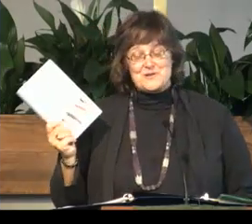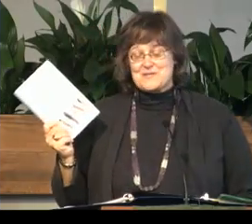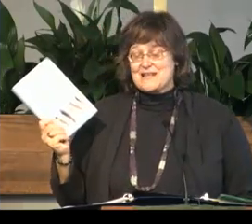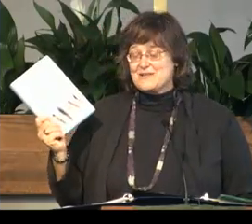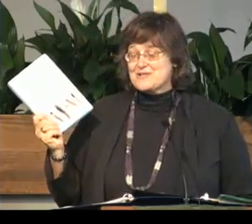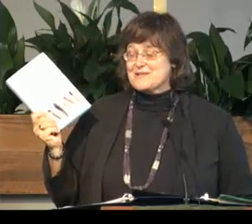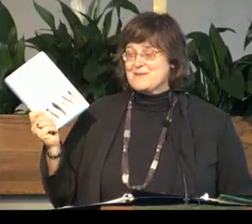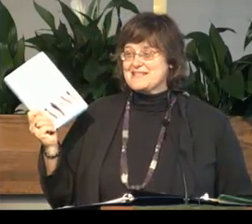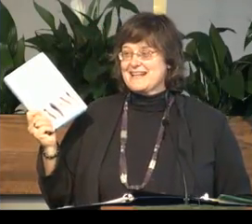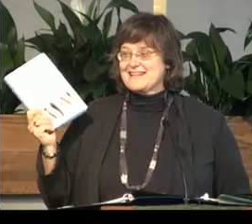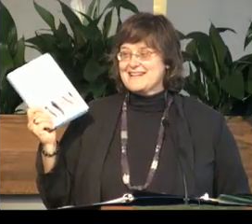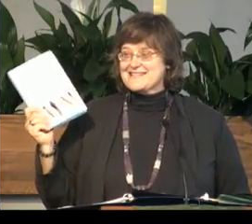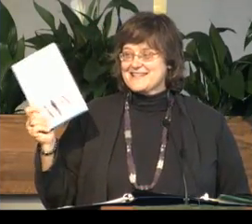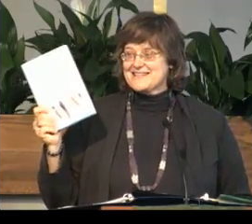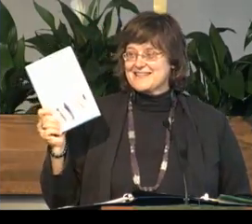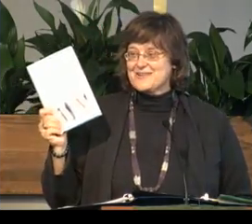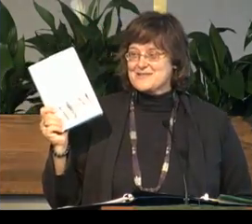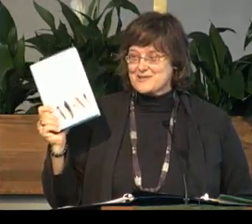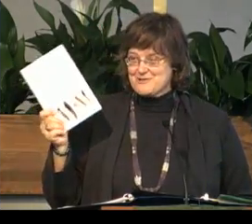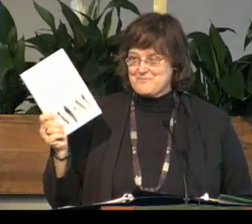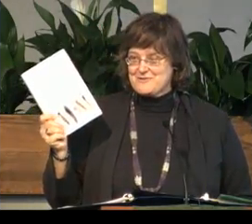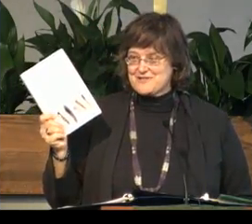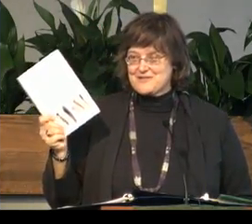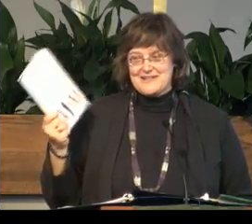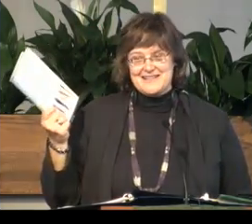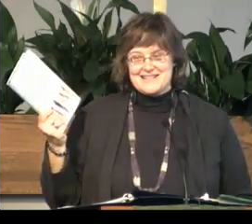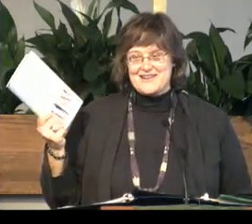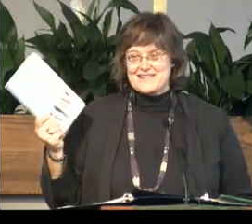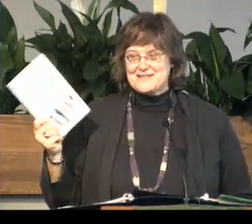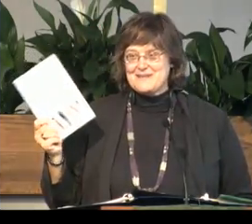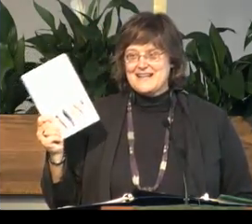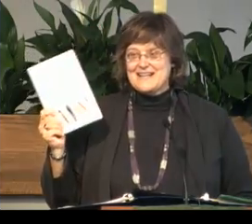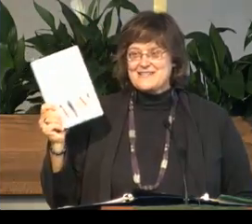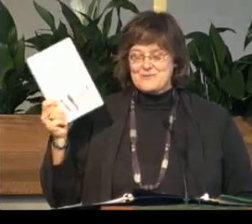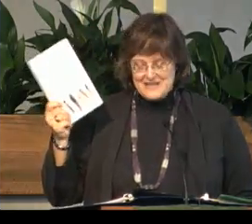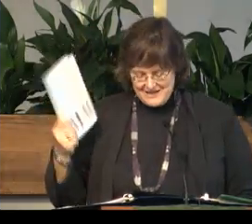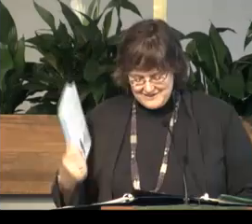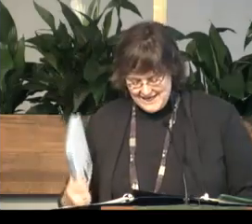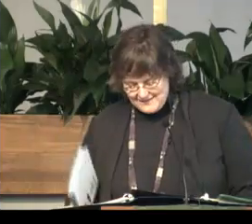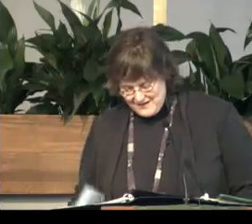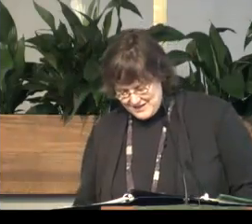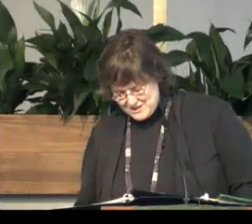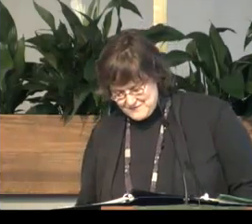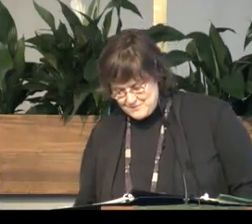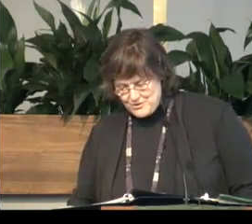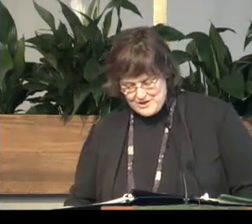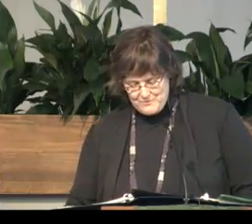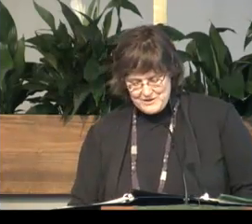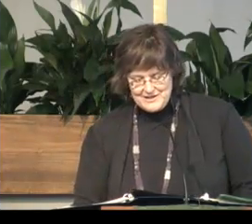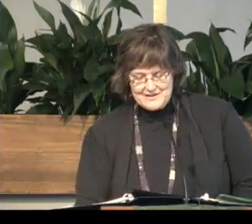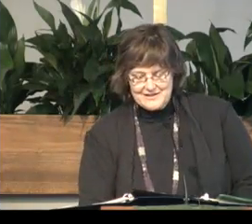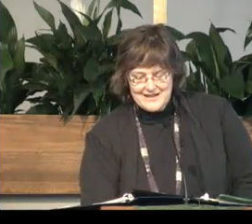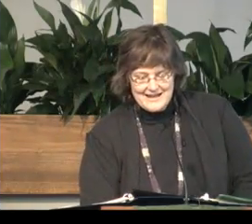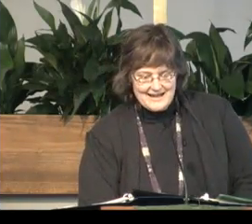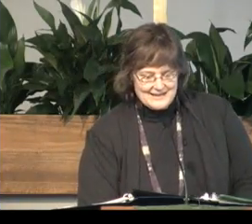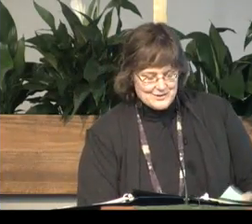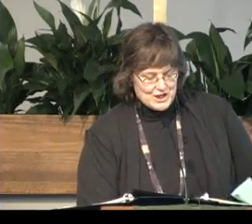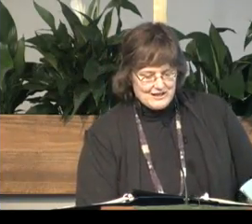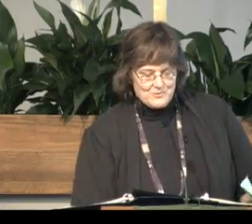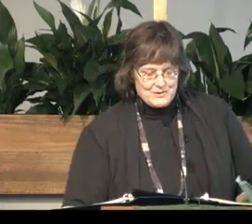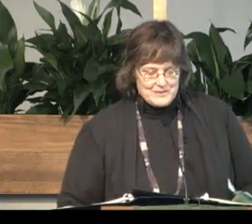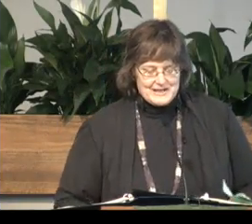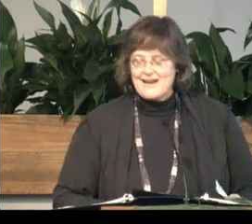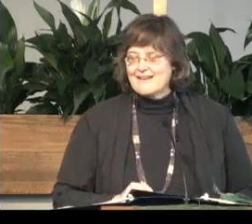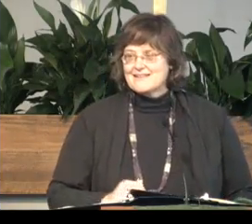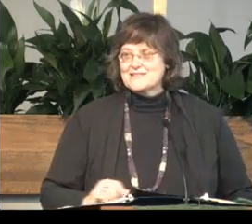home groups that usually meets that night is going to go as a group over to it. I think that's awesome. So we'll take advantage of supporting one another and